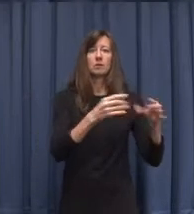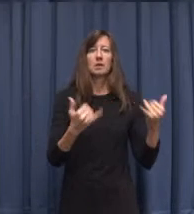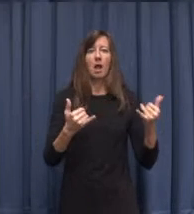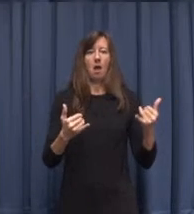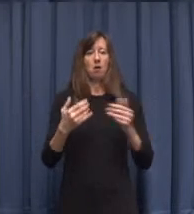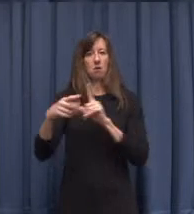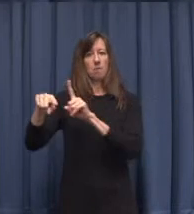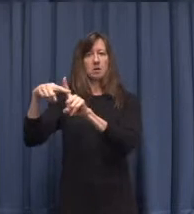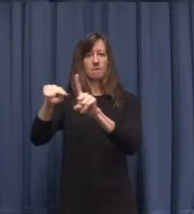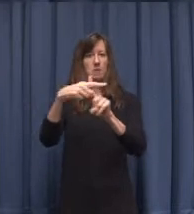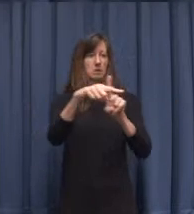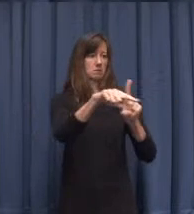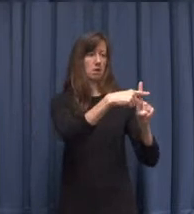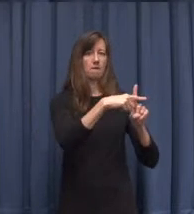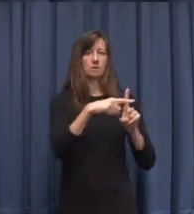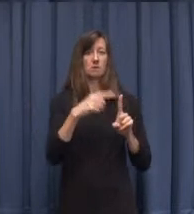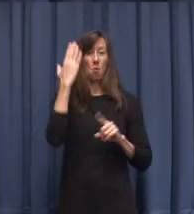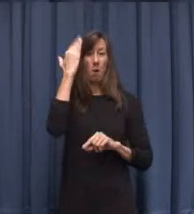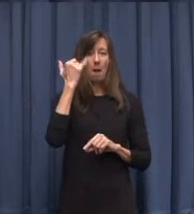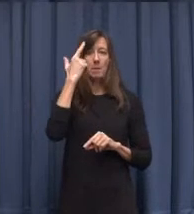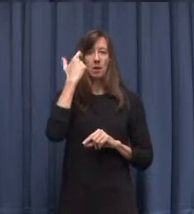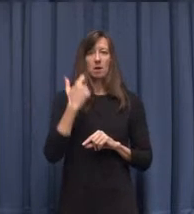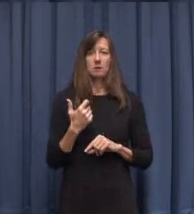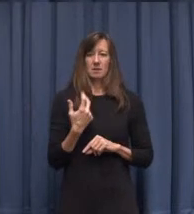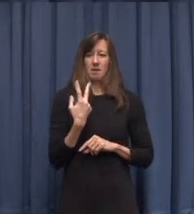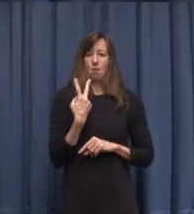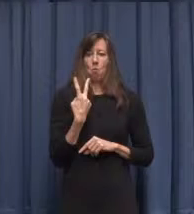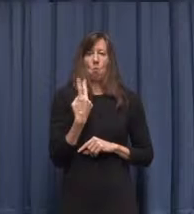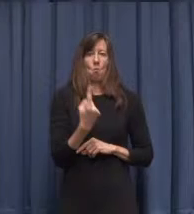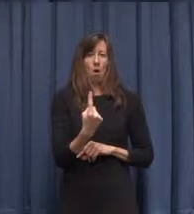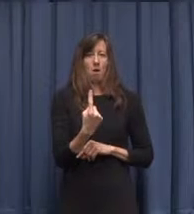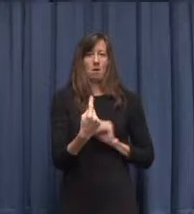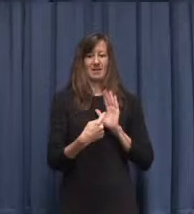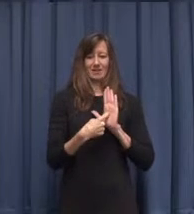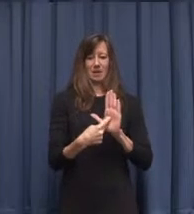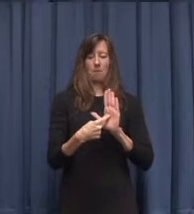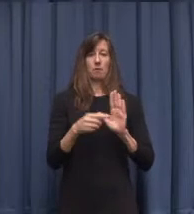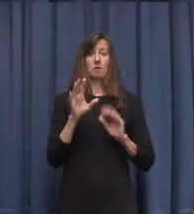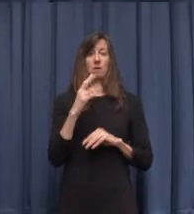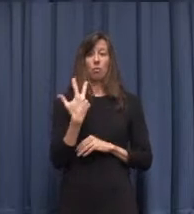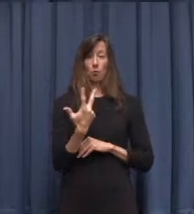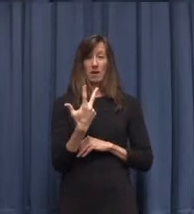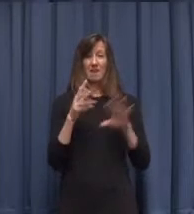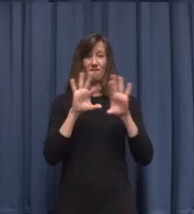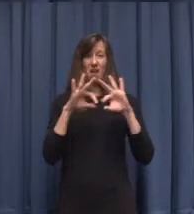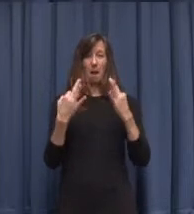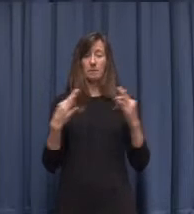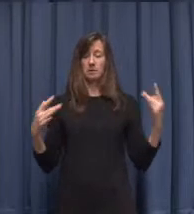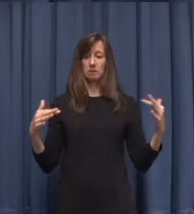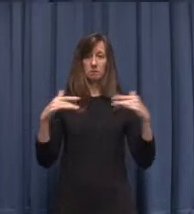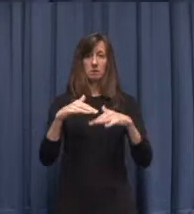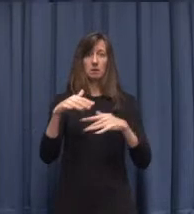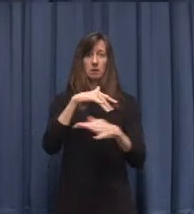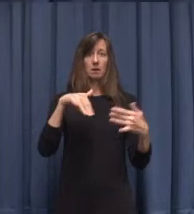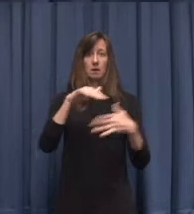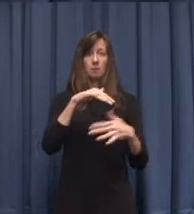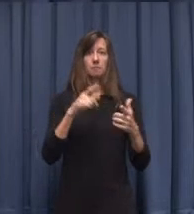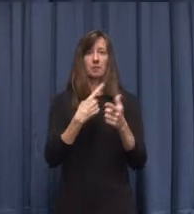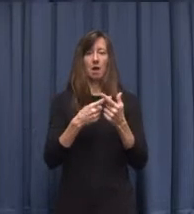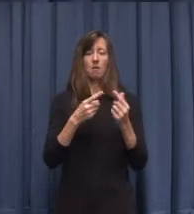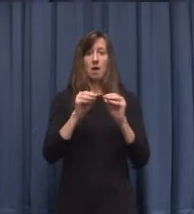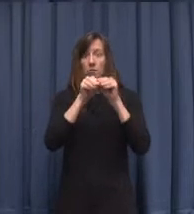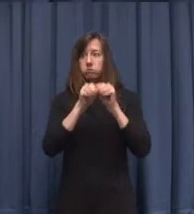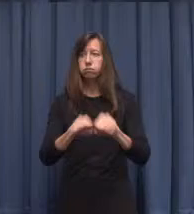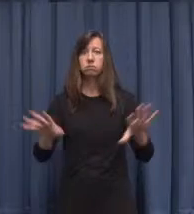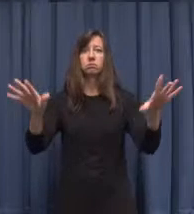gathering where 3 families got together indoors and weren't following the precautions. And if you think about that